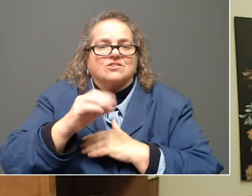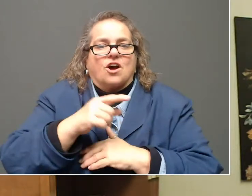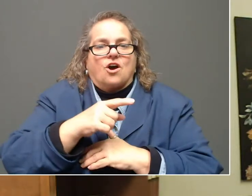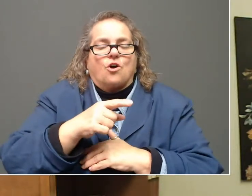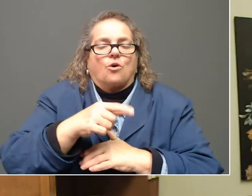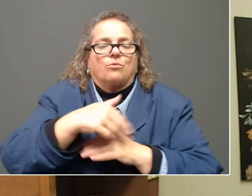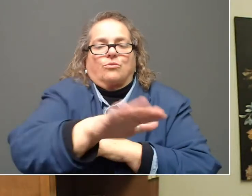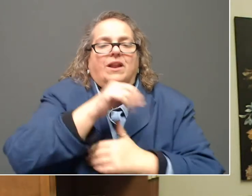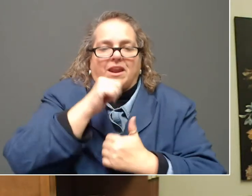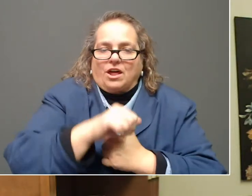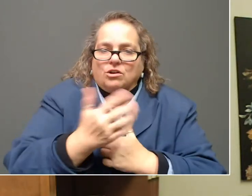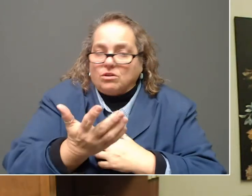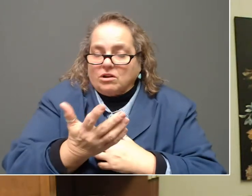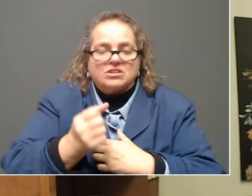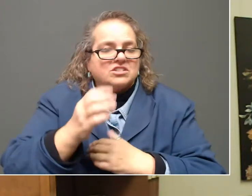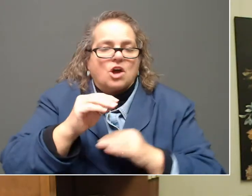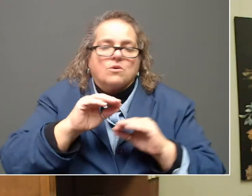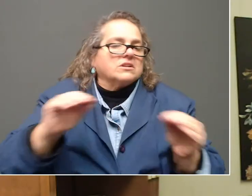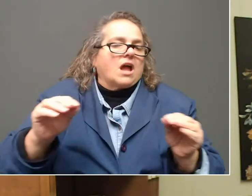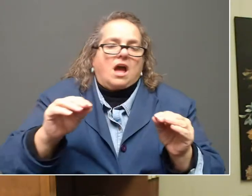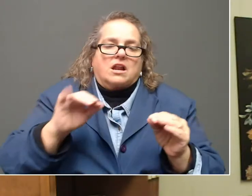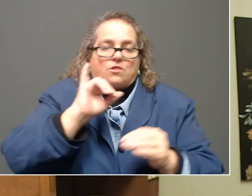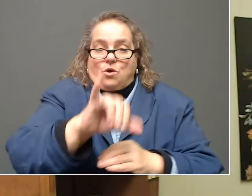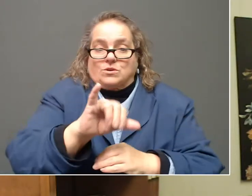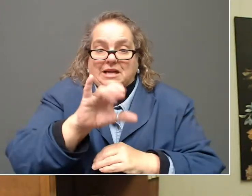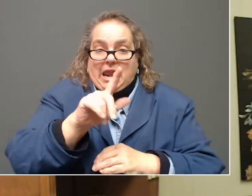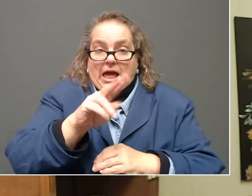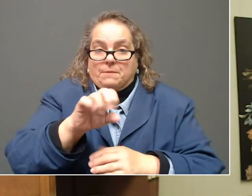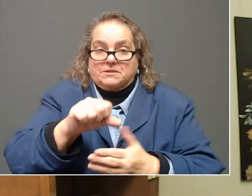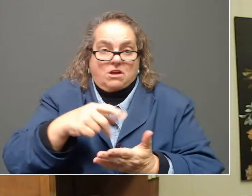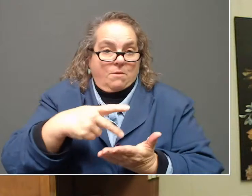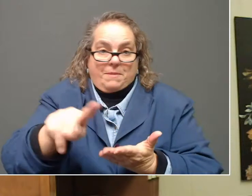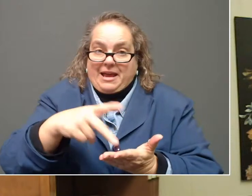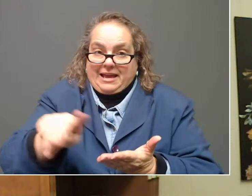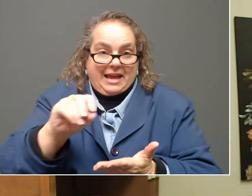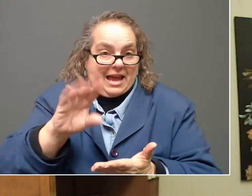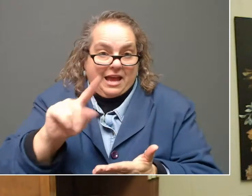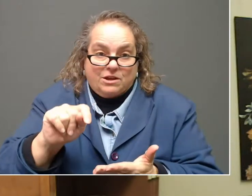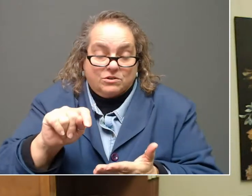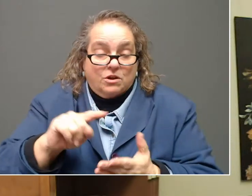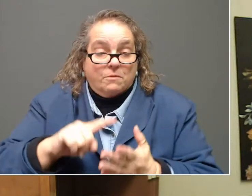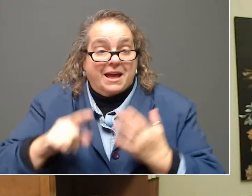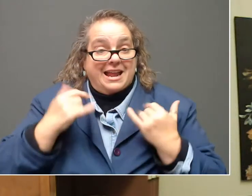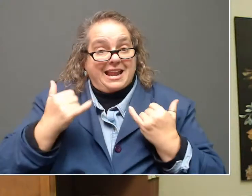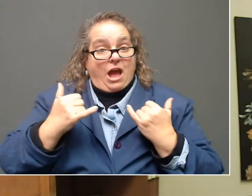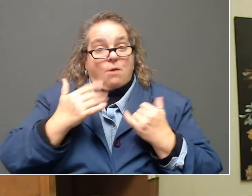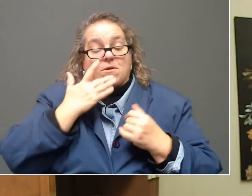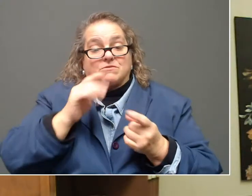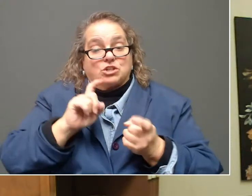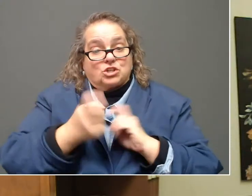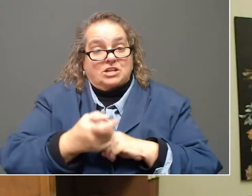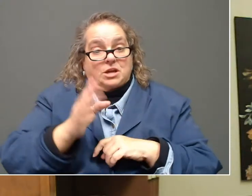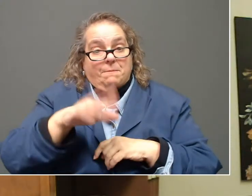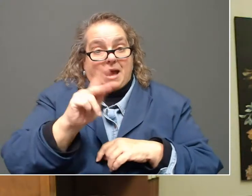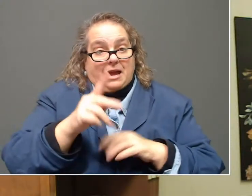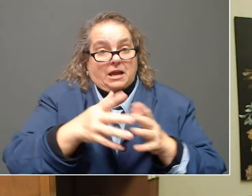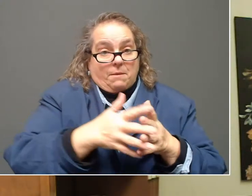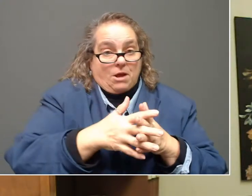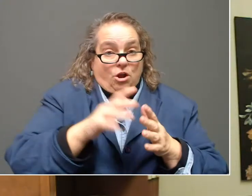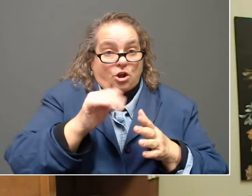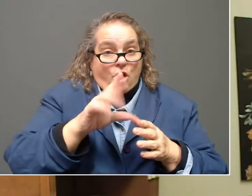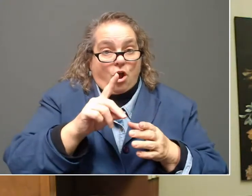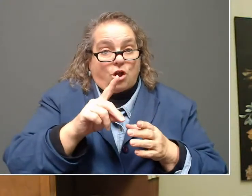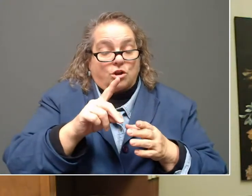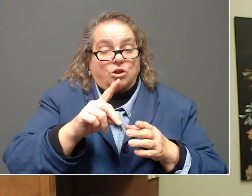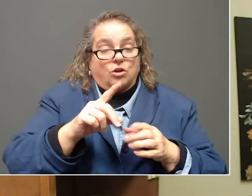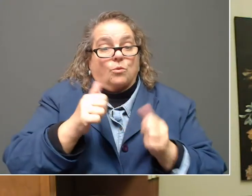this is the amount you would qualify for. So far, all that I have looked into and that have contacted me, everyone